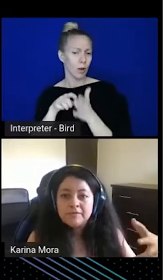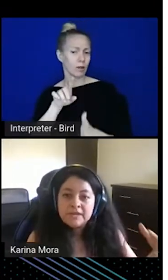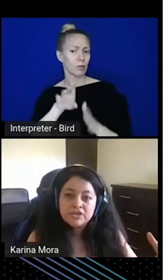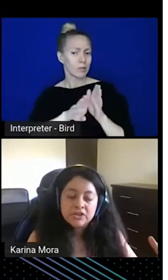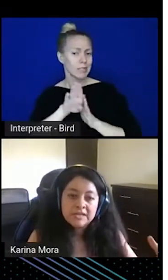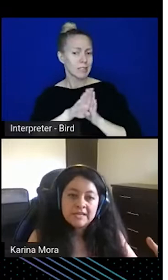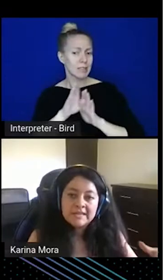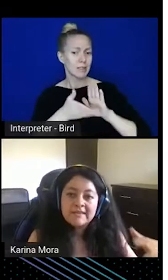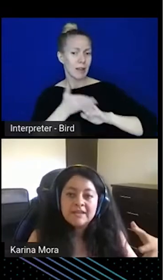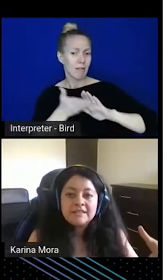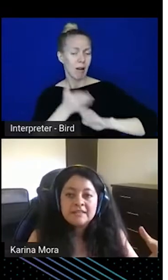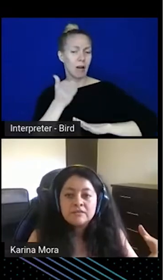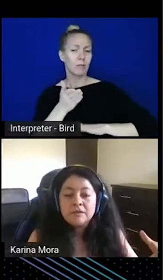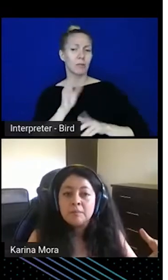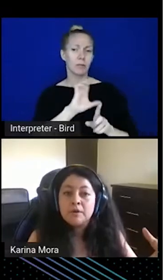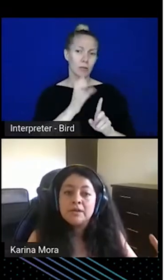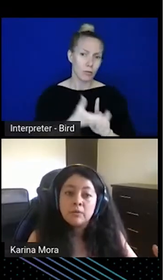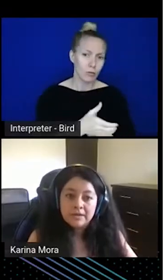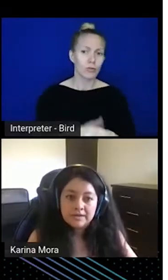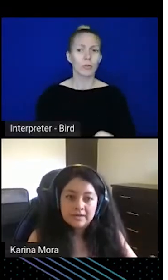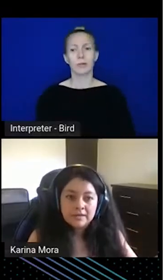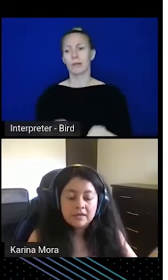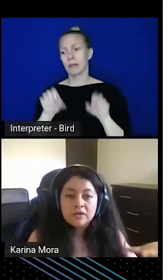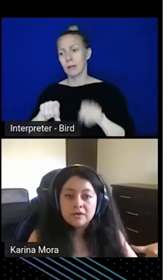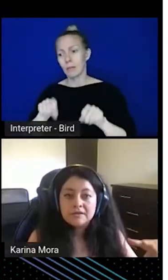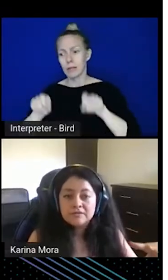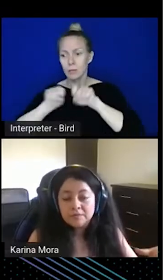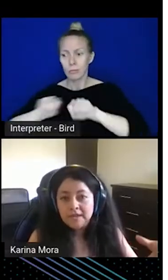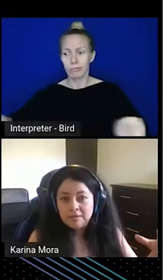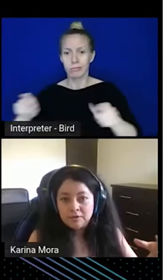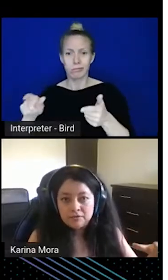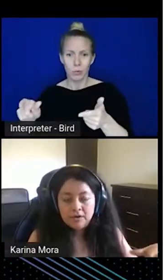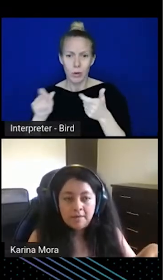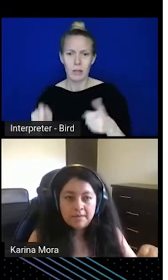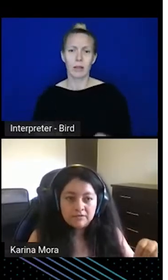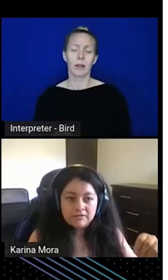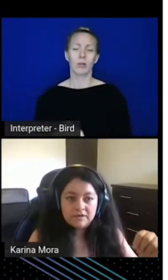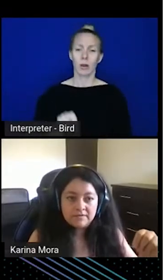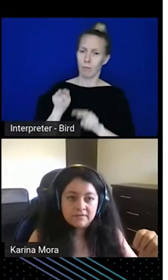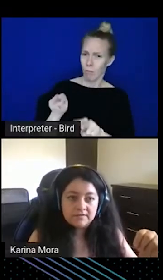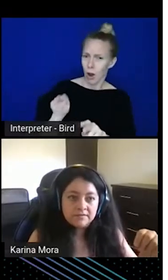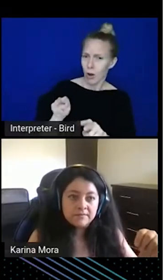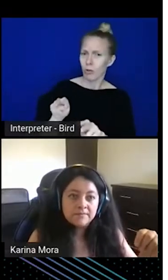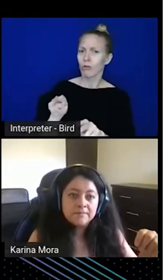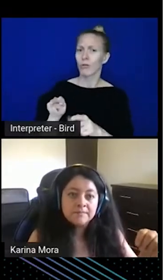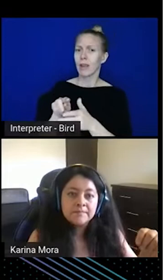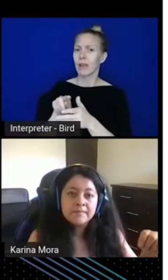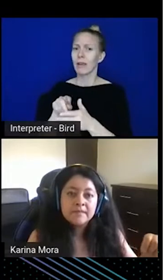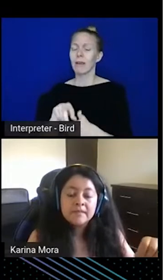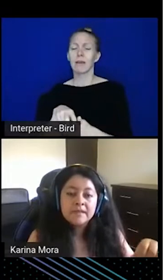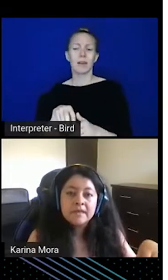monitoring, provisioning, the ability to deploy quickly in order to be able to have microservices.